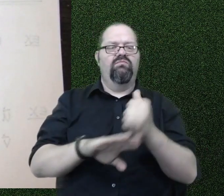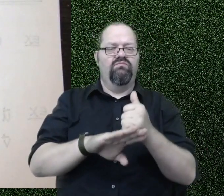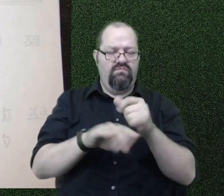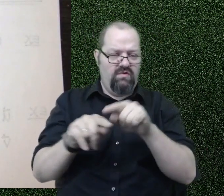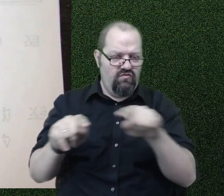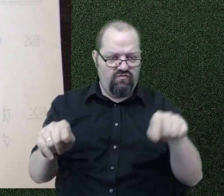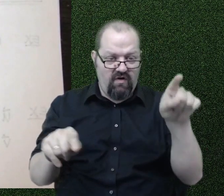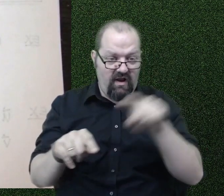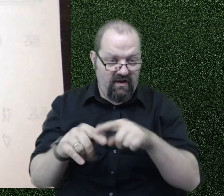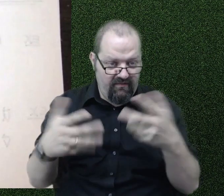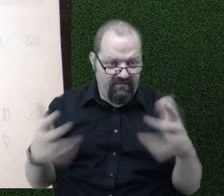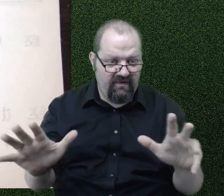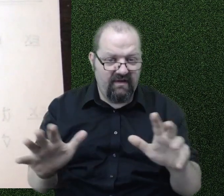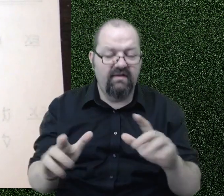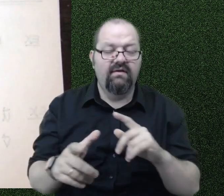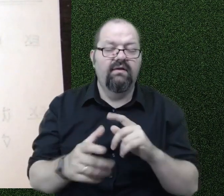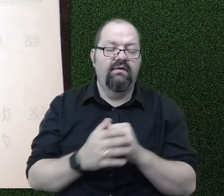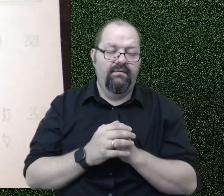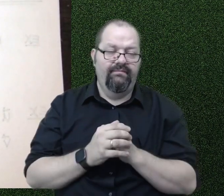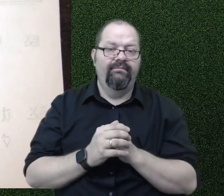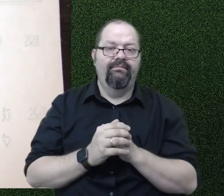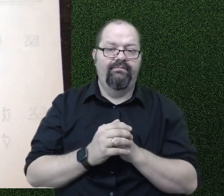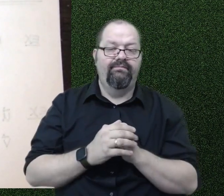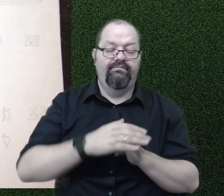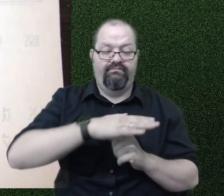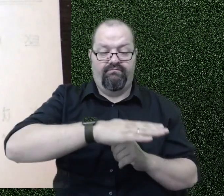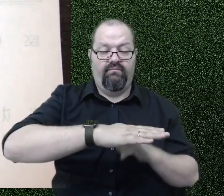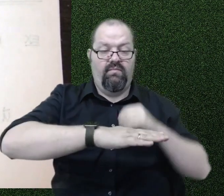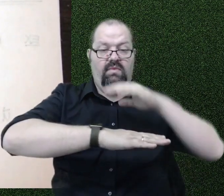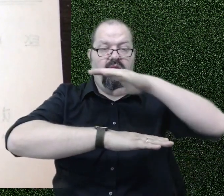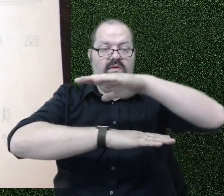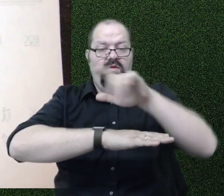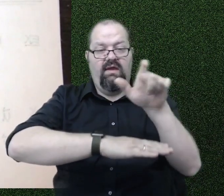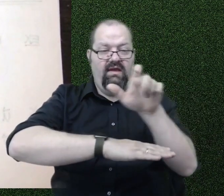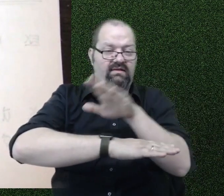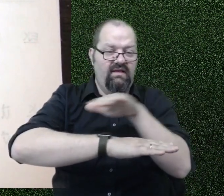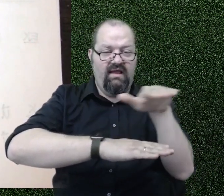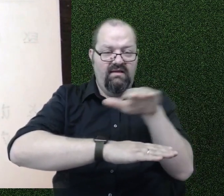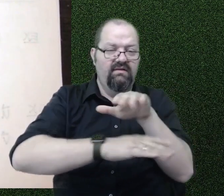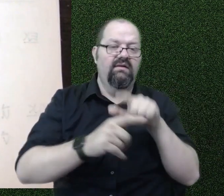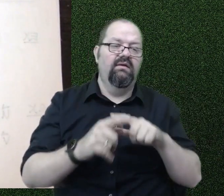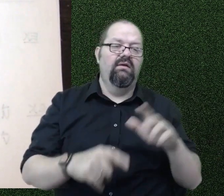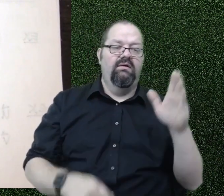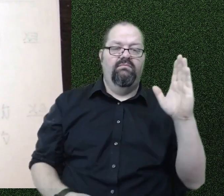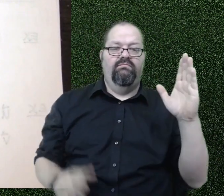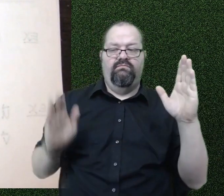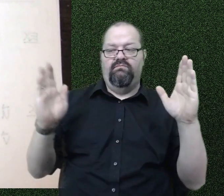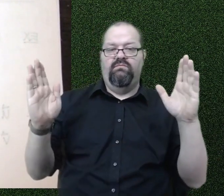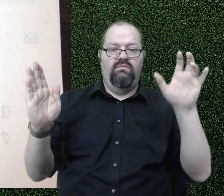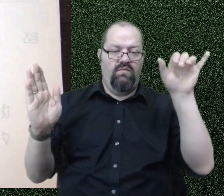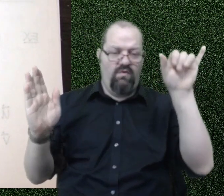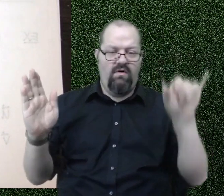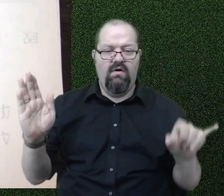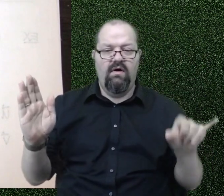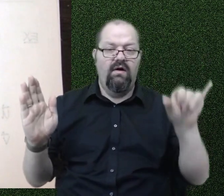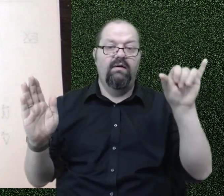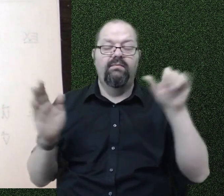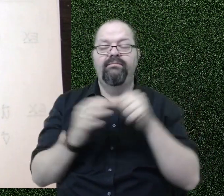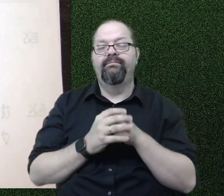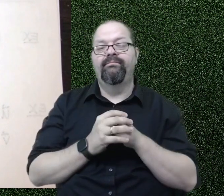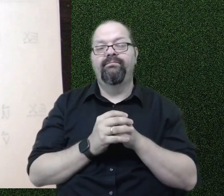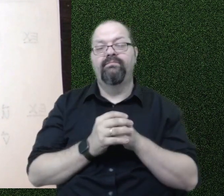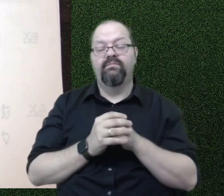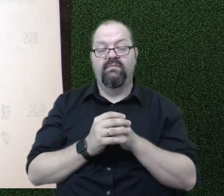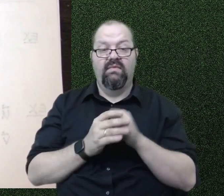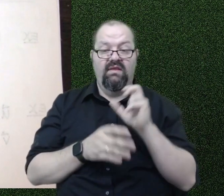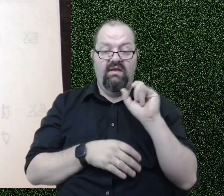one side parallel to the x-axis and another side parallel to the y-axis. Well, you know from trig, if that's theta,